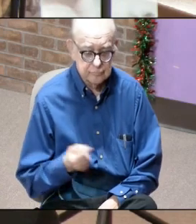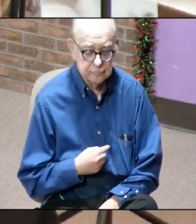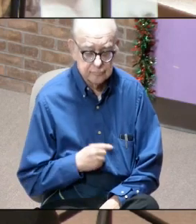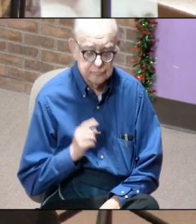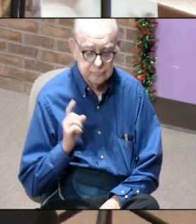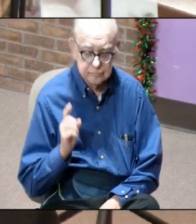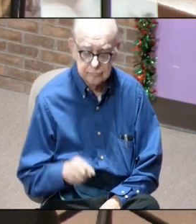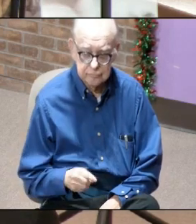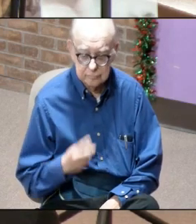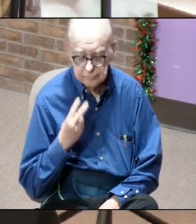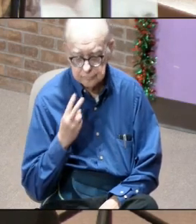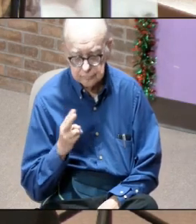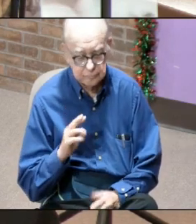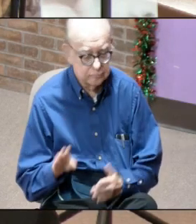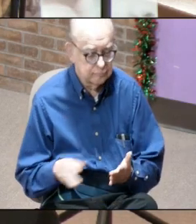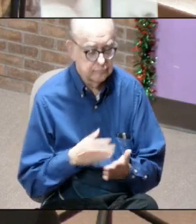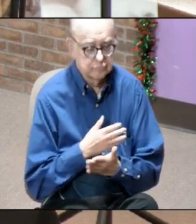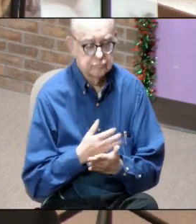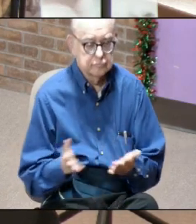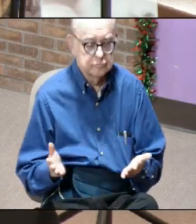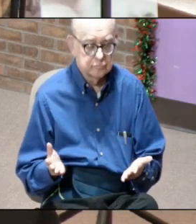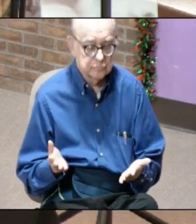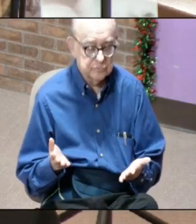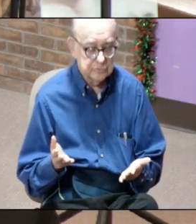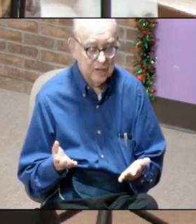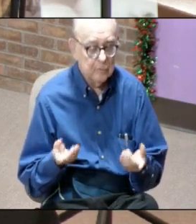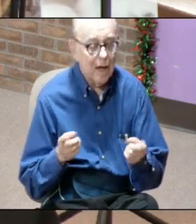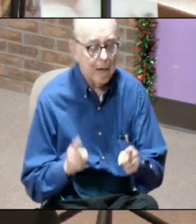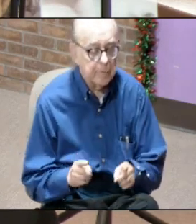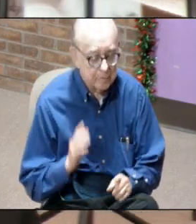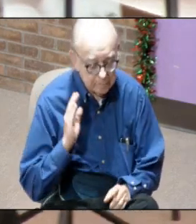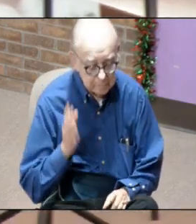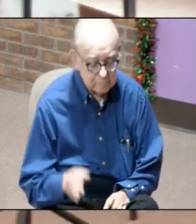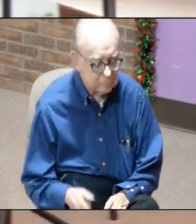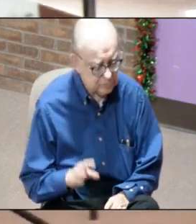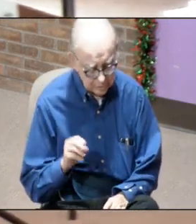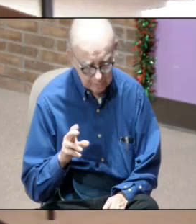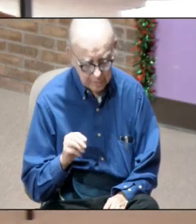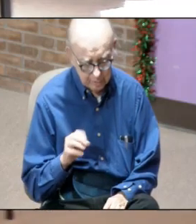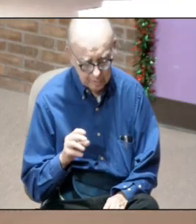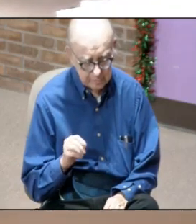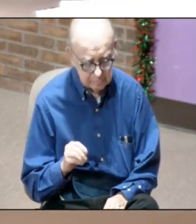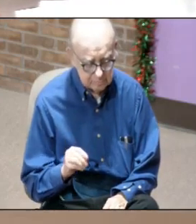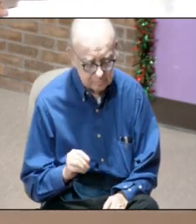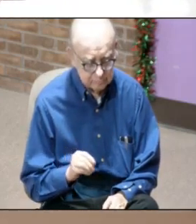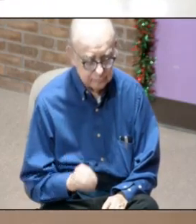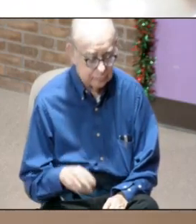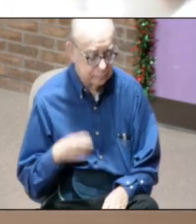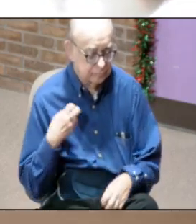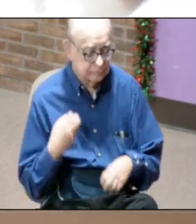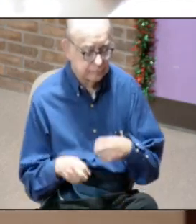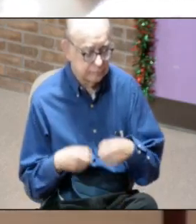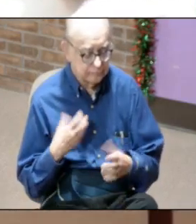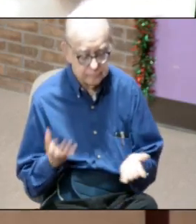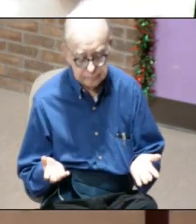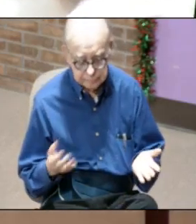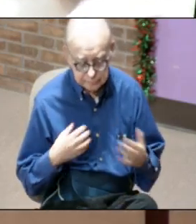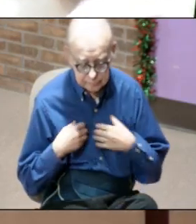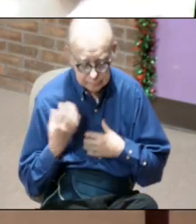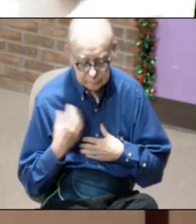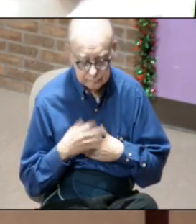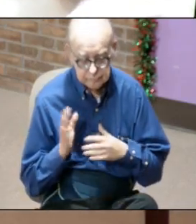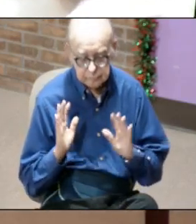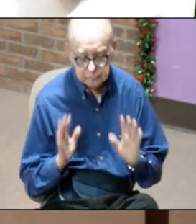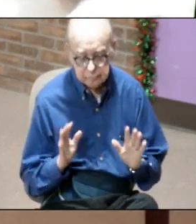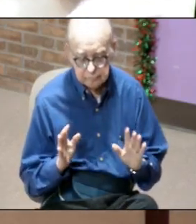to see all of these things that are transpiring and stuff? No. But the problem, and so they say, well, wow, that's great,